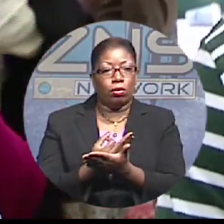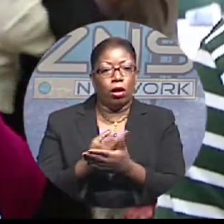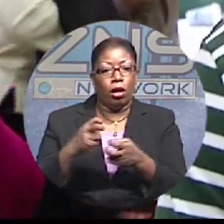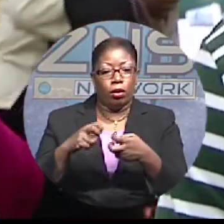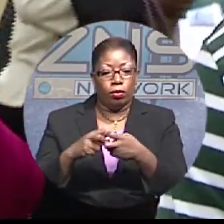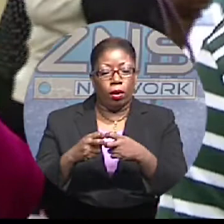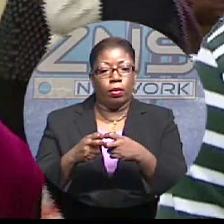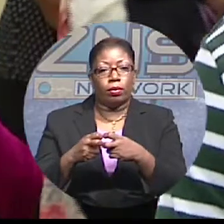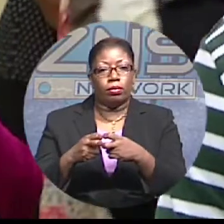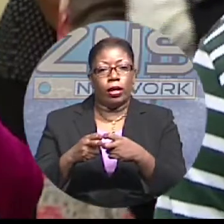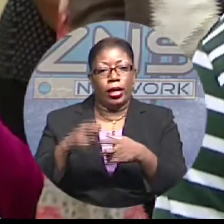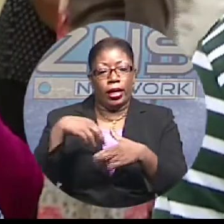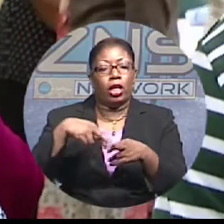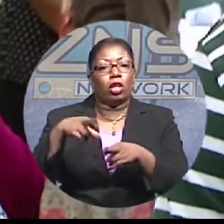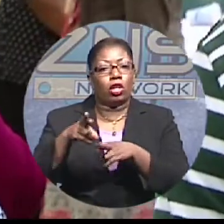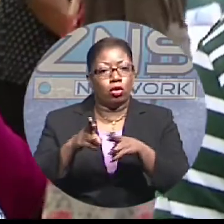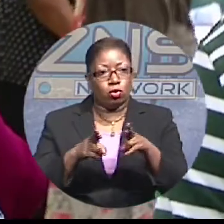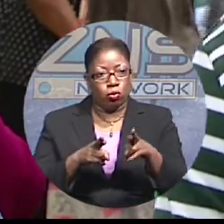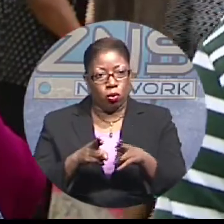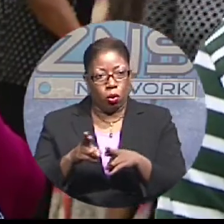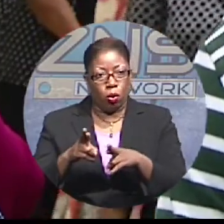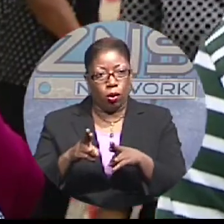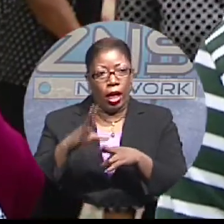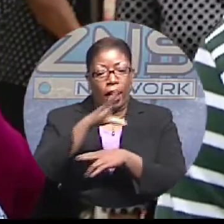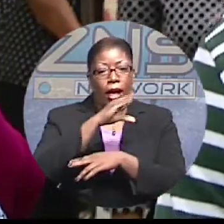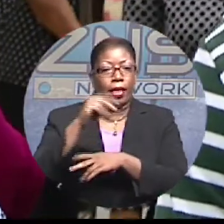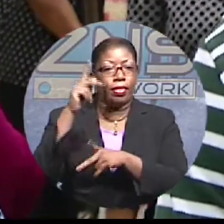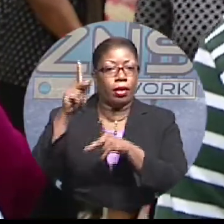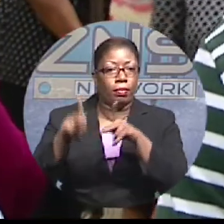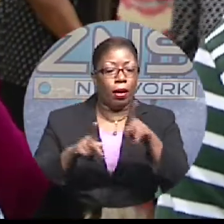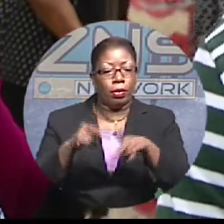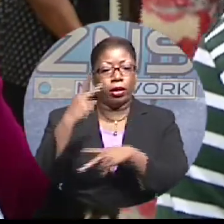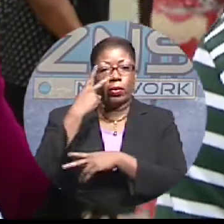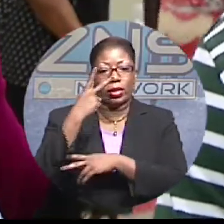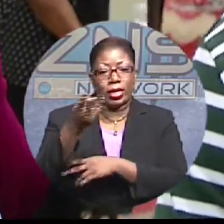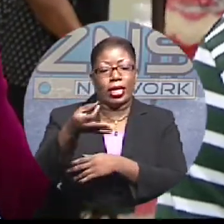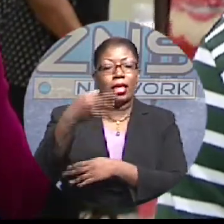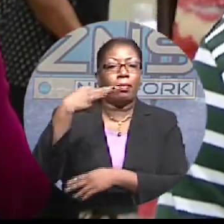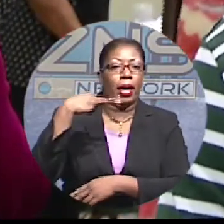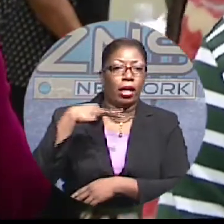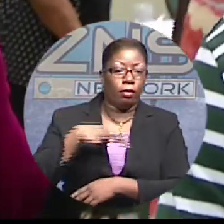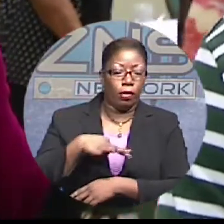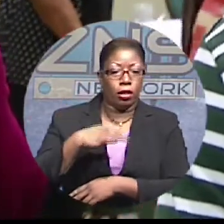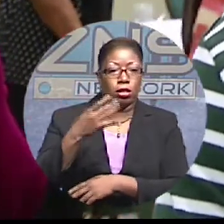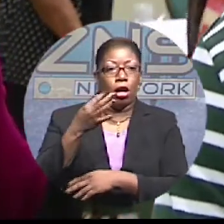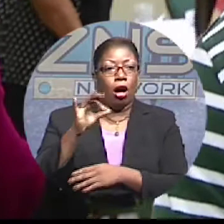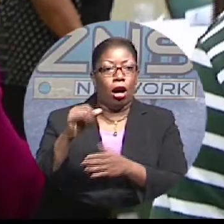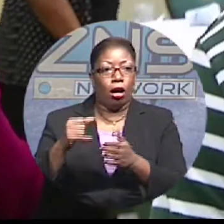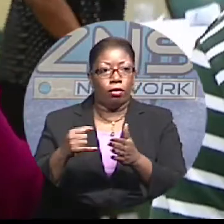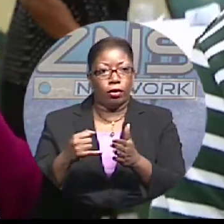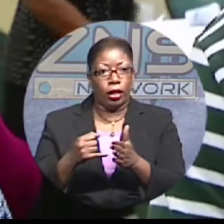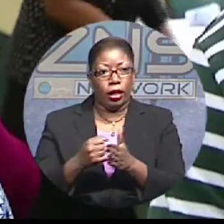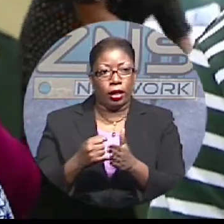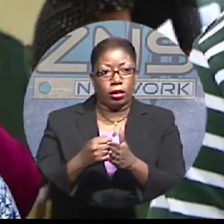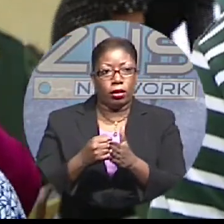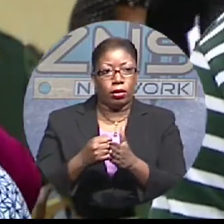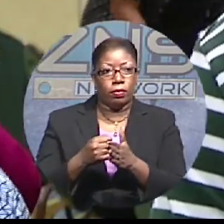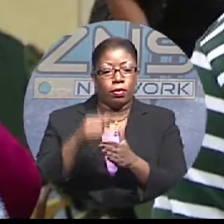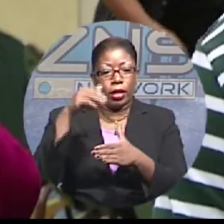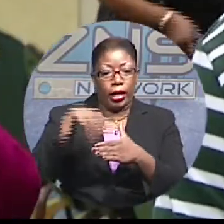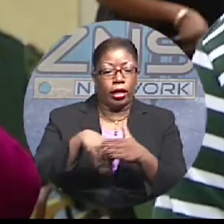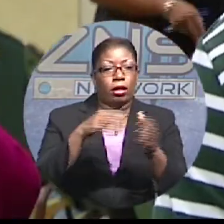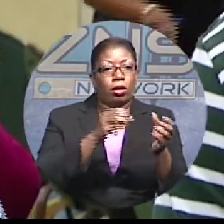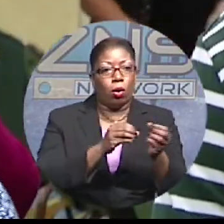under control, that the public will see the benefits of it in terms of the orderly